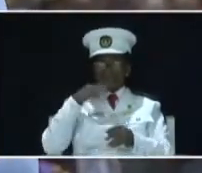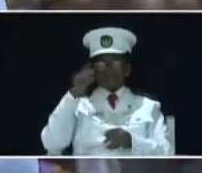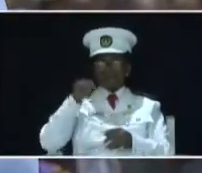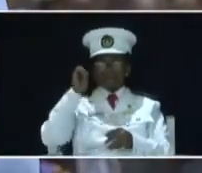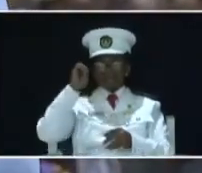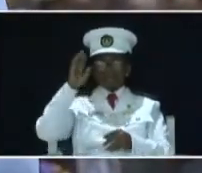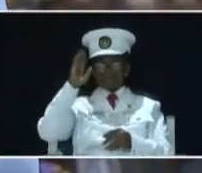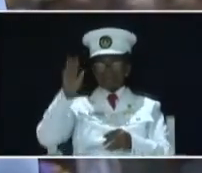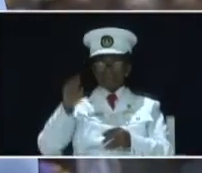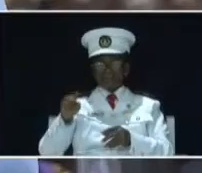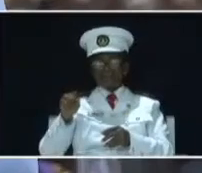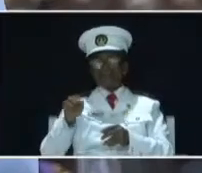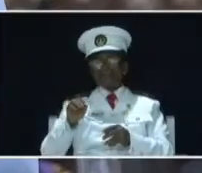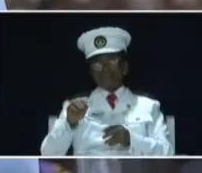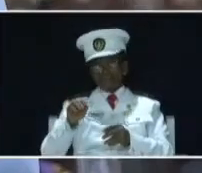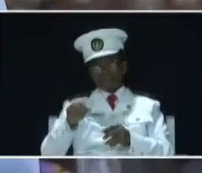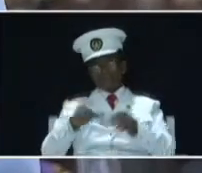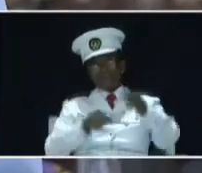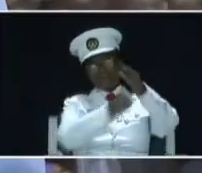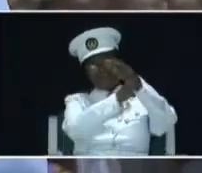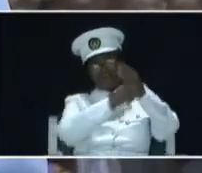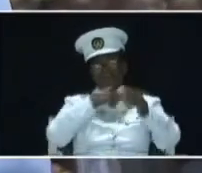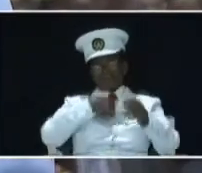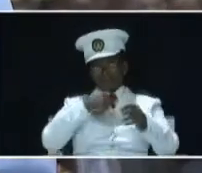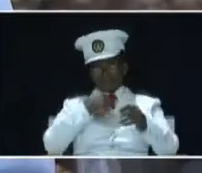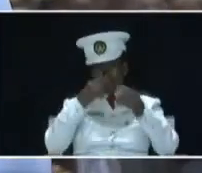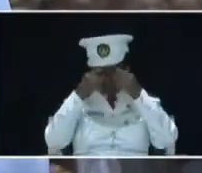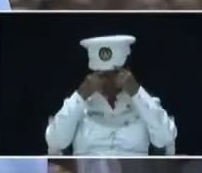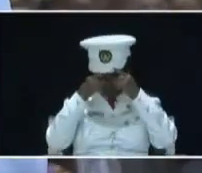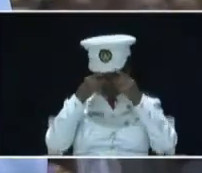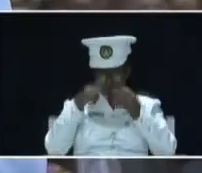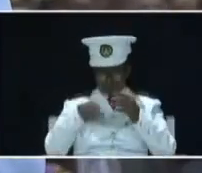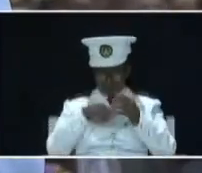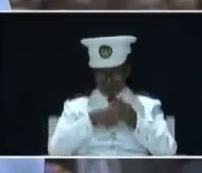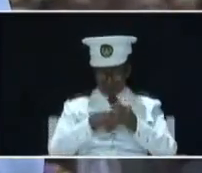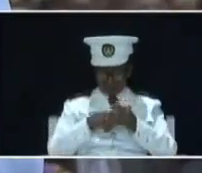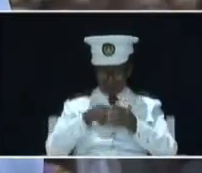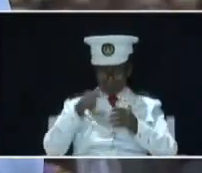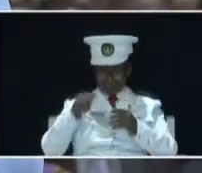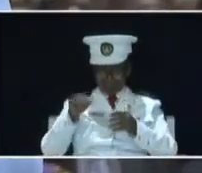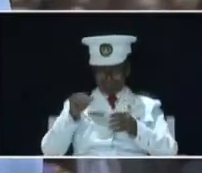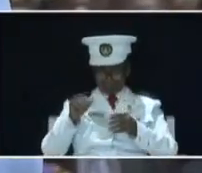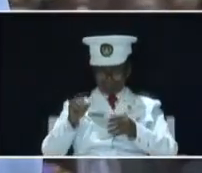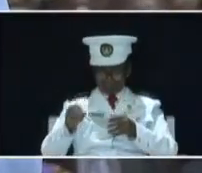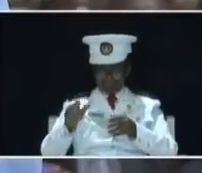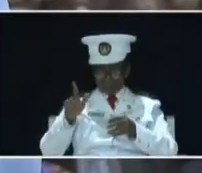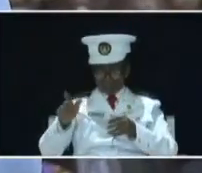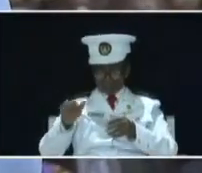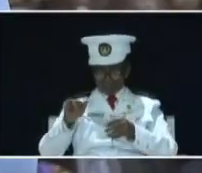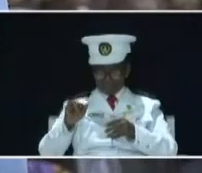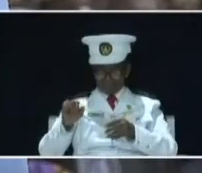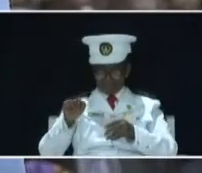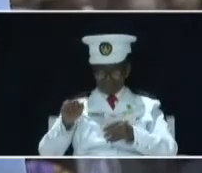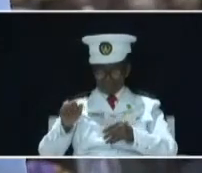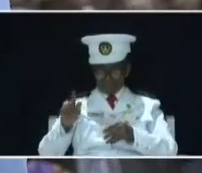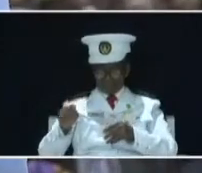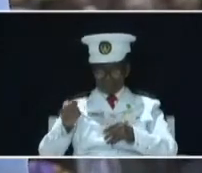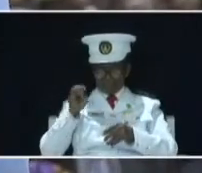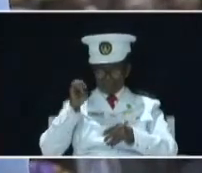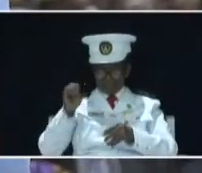Goliath, and what was this King Saul said? He said, go, the Lord be with you.